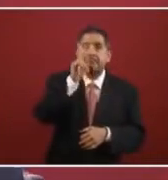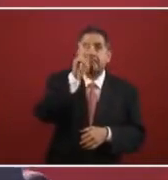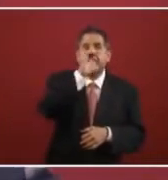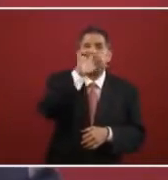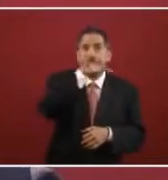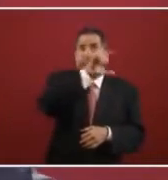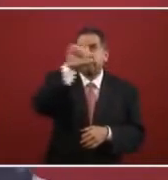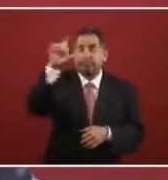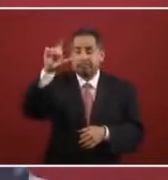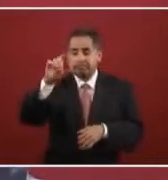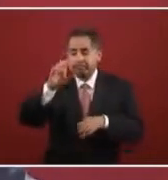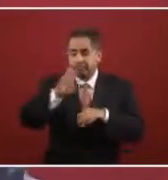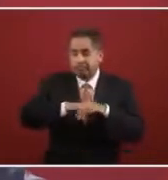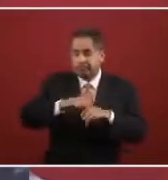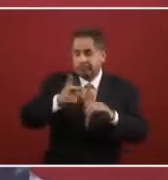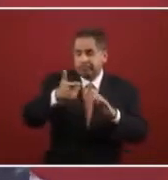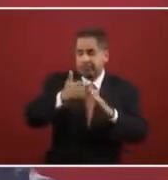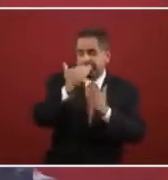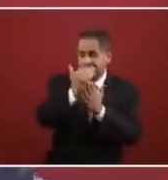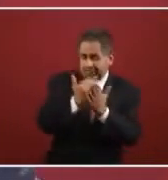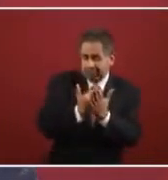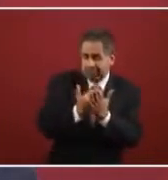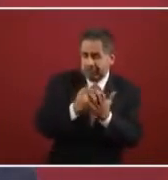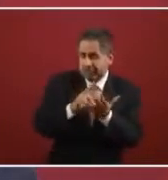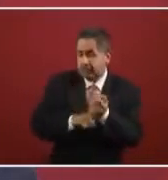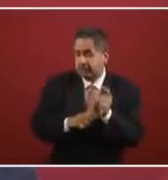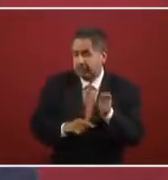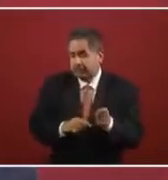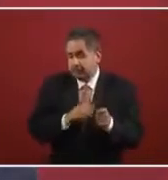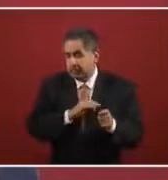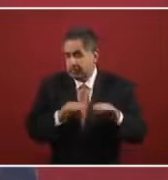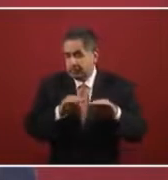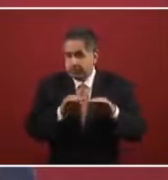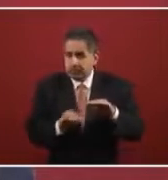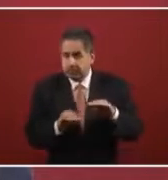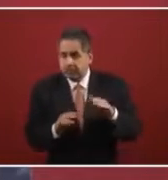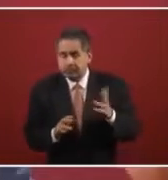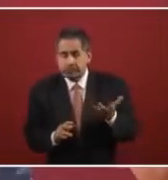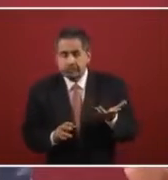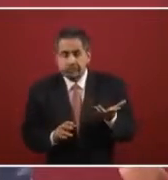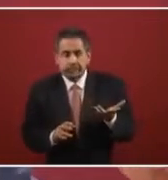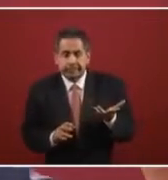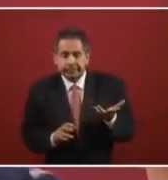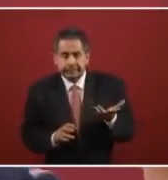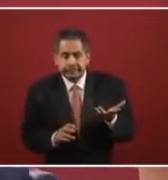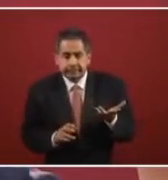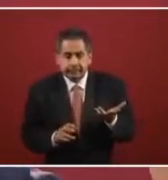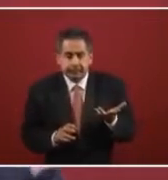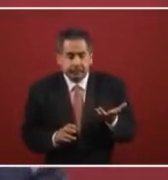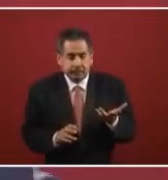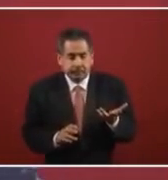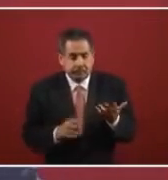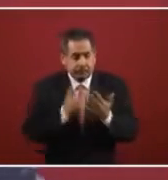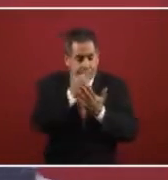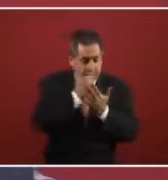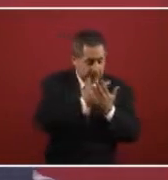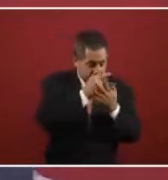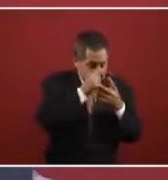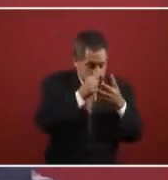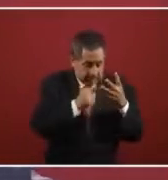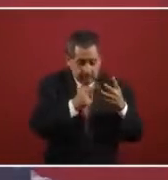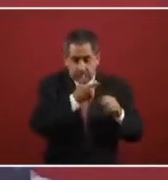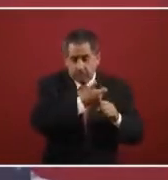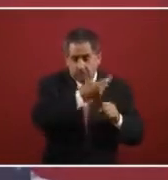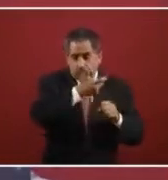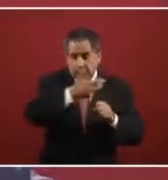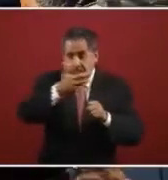un franchise precio mucho Pemex, más bajo, no they give a hubiera lower estado presente prices en estos listados that would como not de